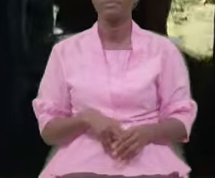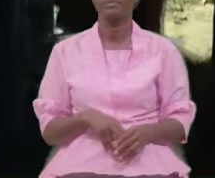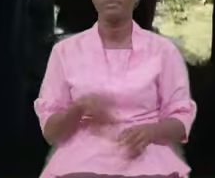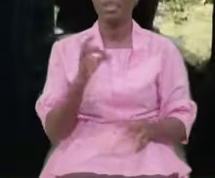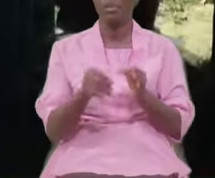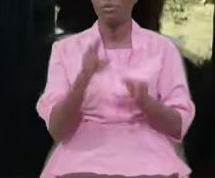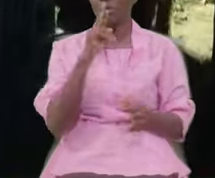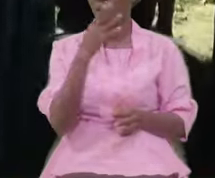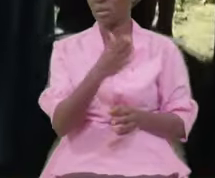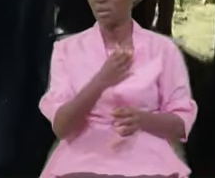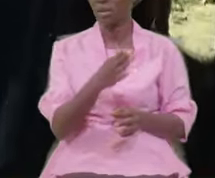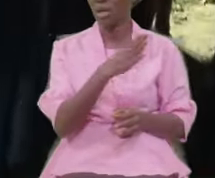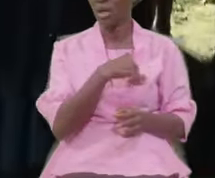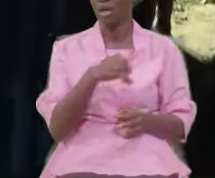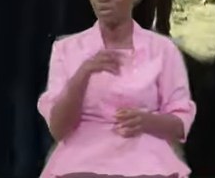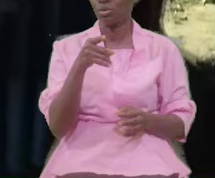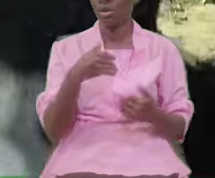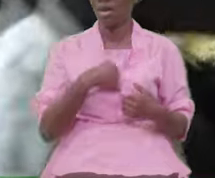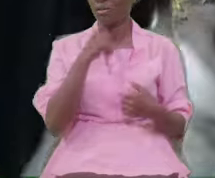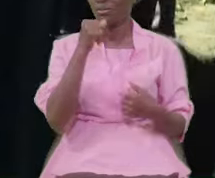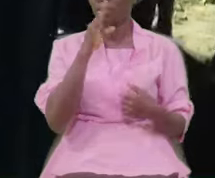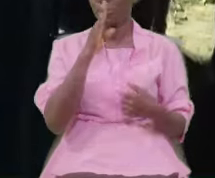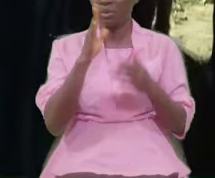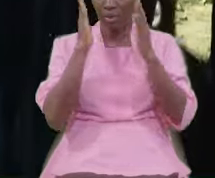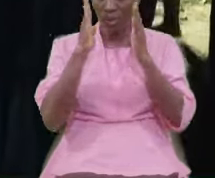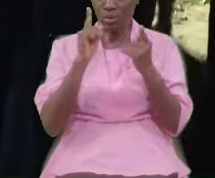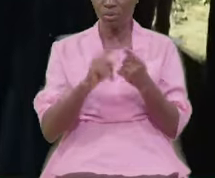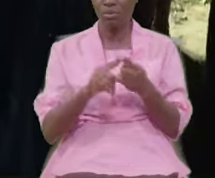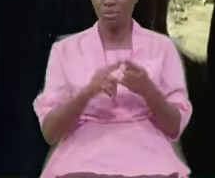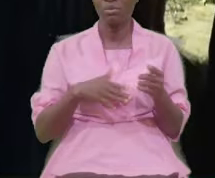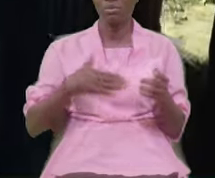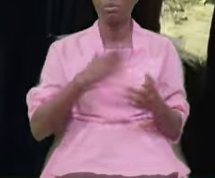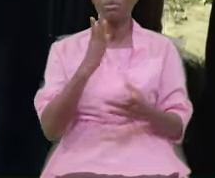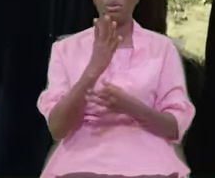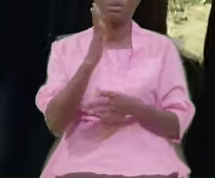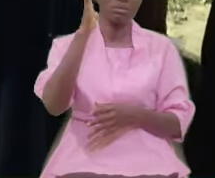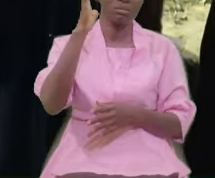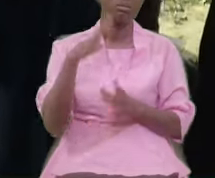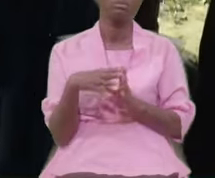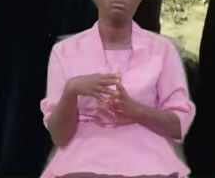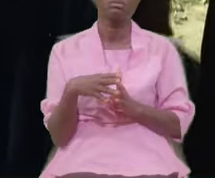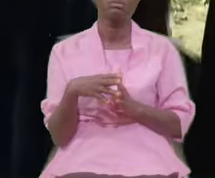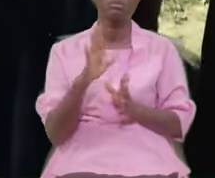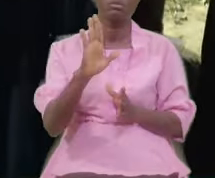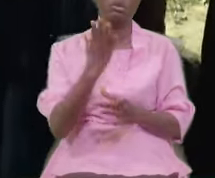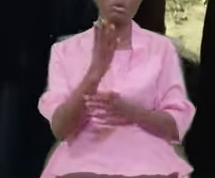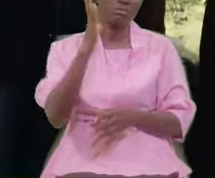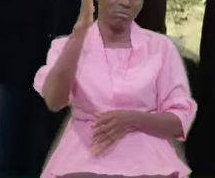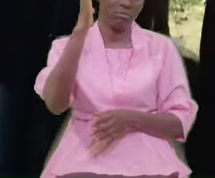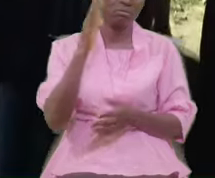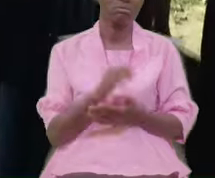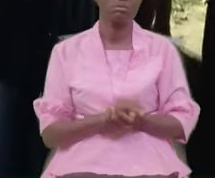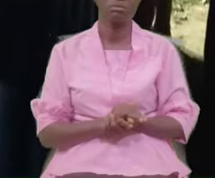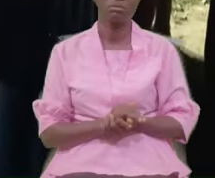up nobody is attending to you please raise up your hand raise up your hand I can see one